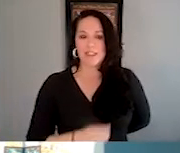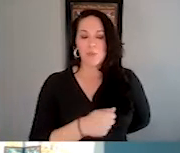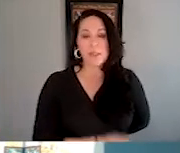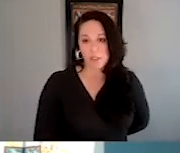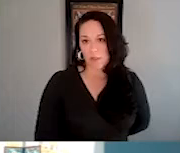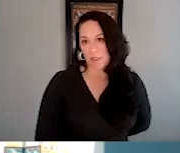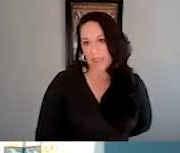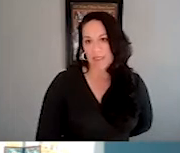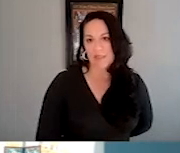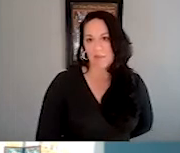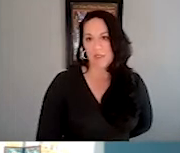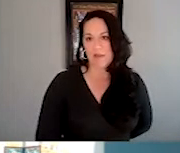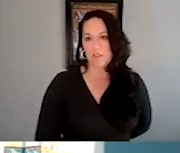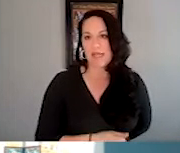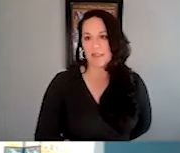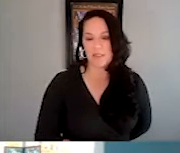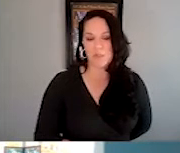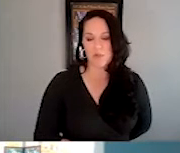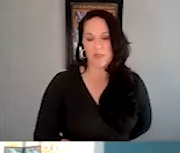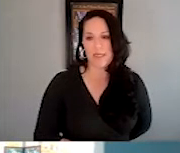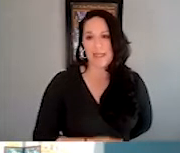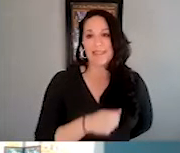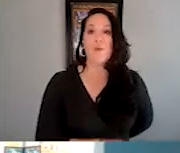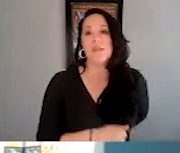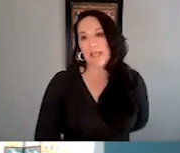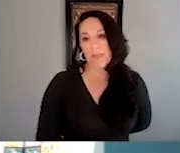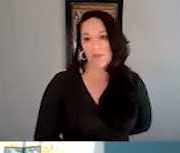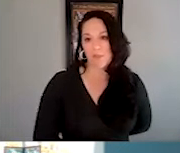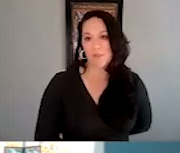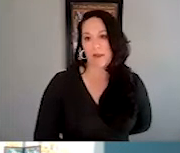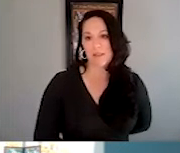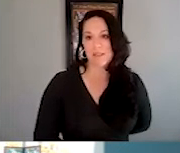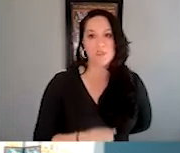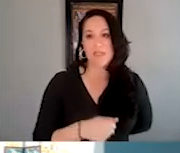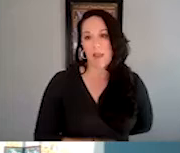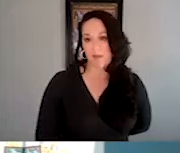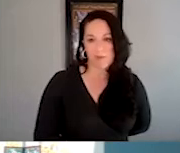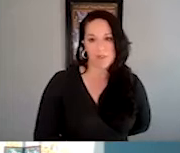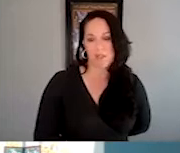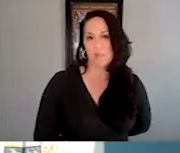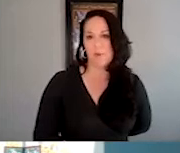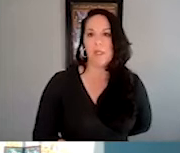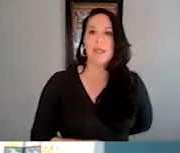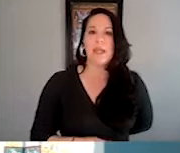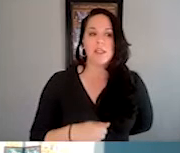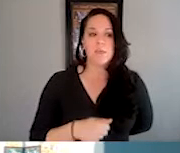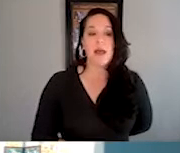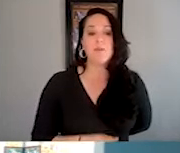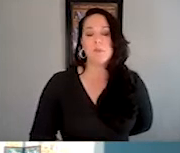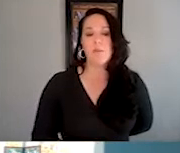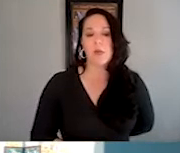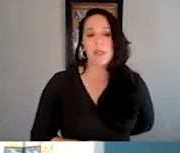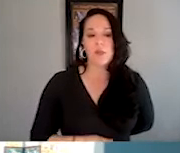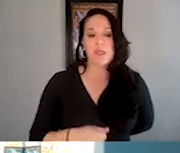10, especially when we're looking at this community level and telling someone's story, it's going to be coming from those parents. It's going to be coming from those young people. It's going to